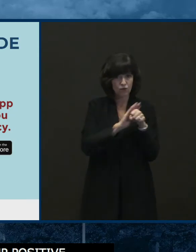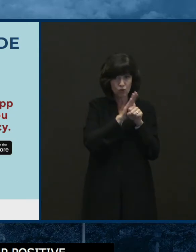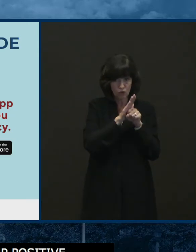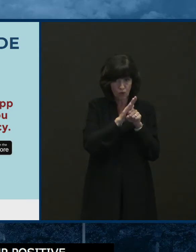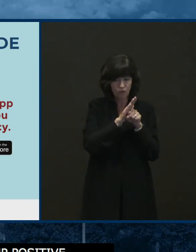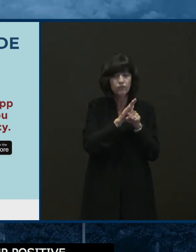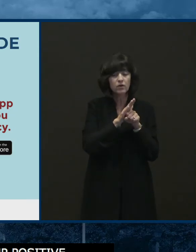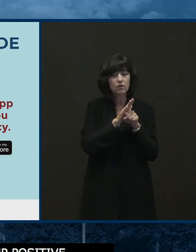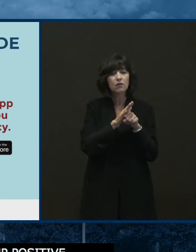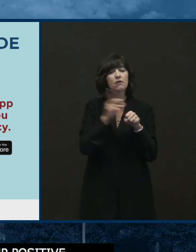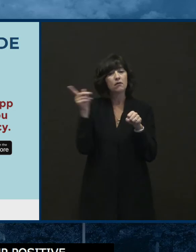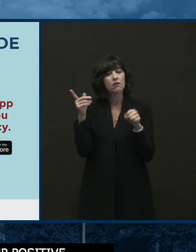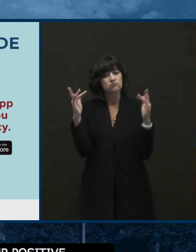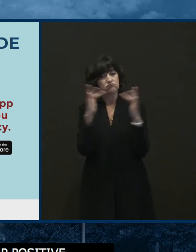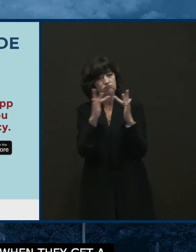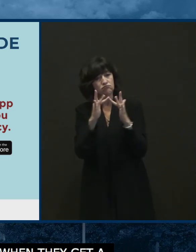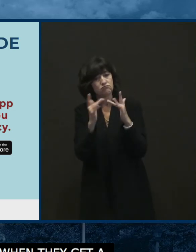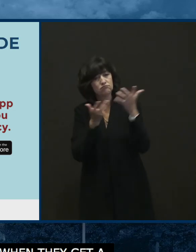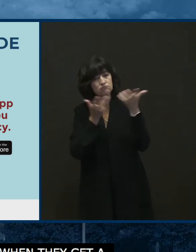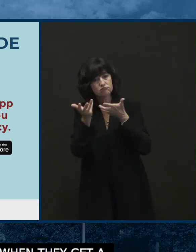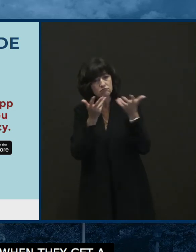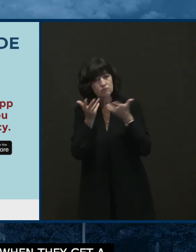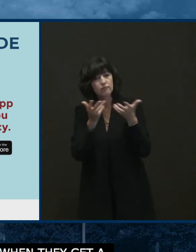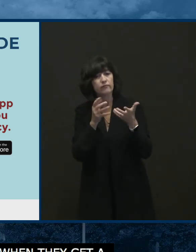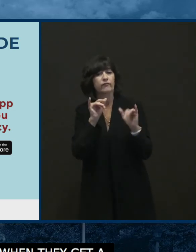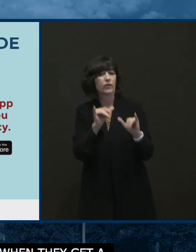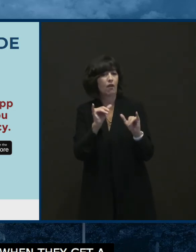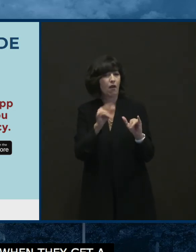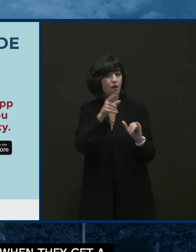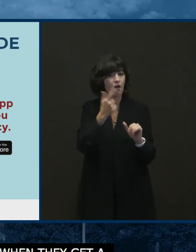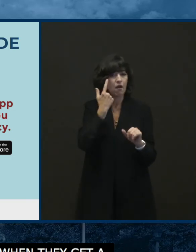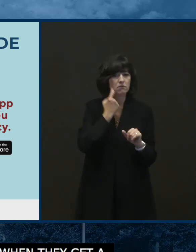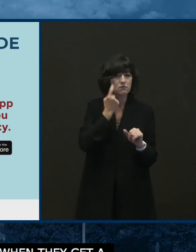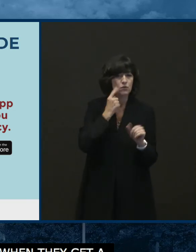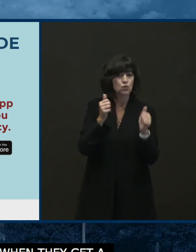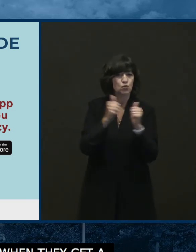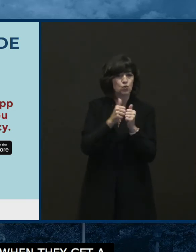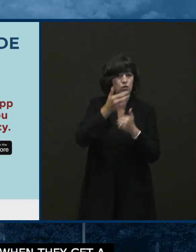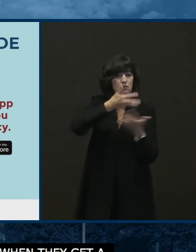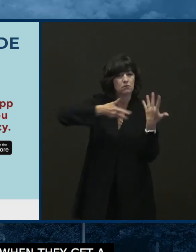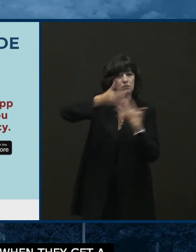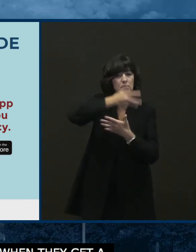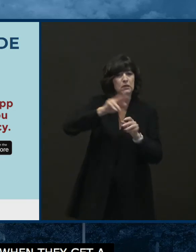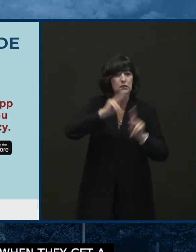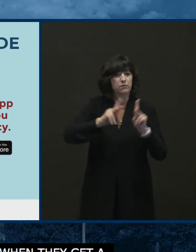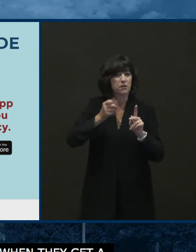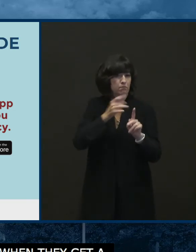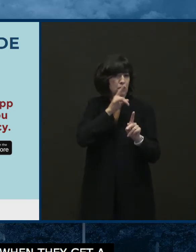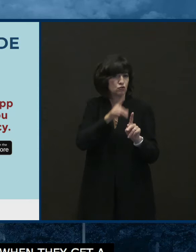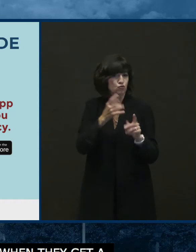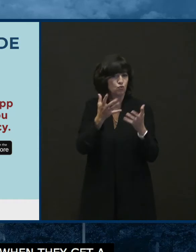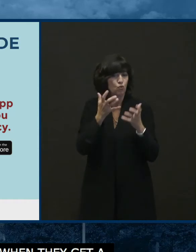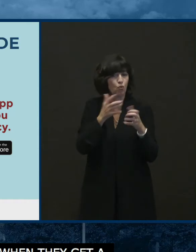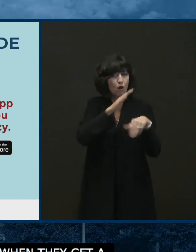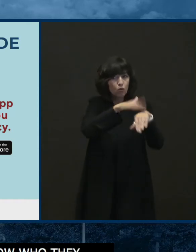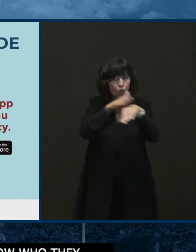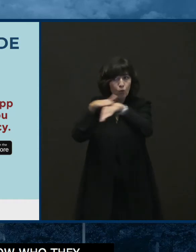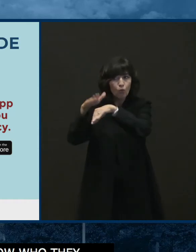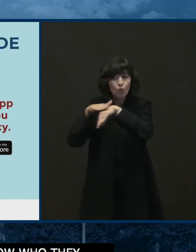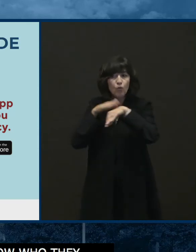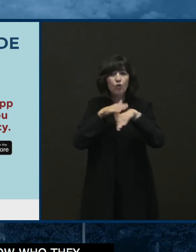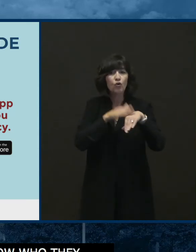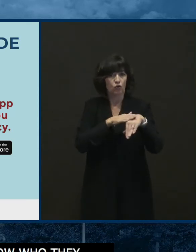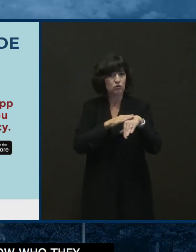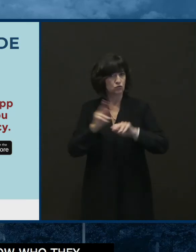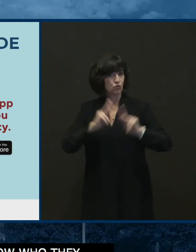the app so that other people can know who they might not be able to identify. So it's a really good tool to help each